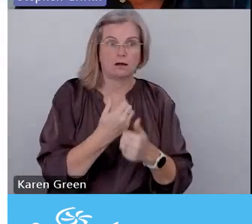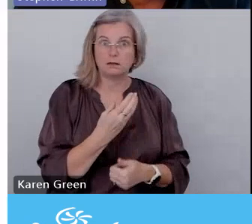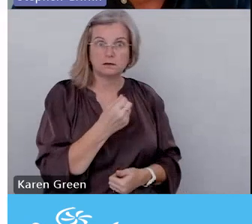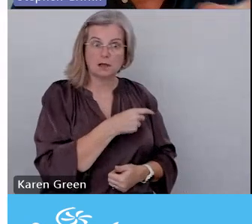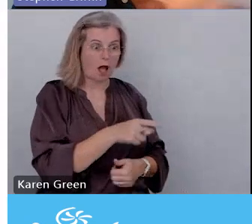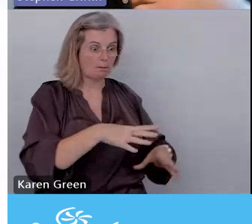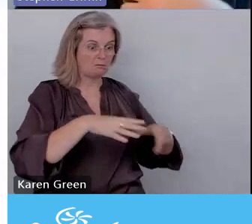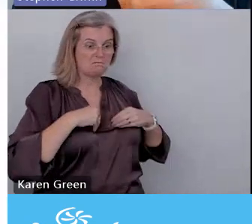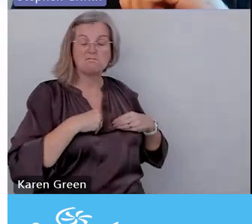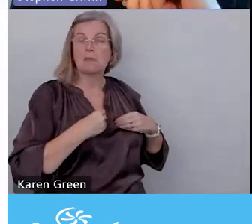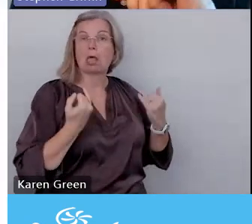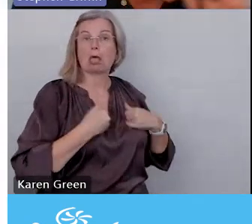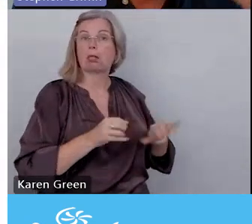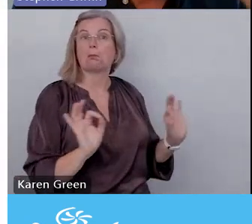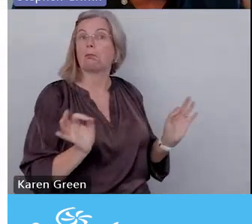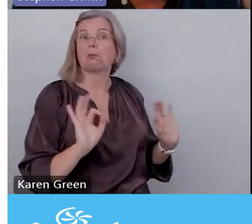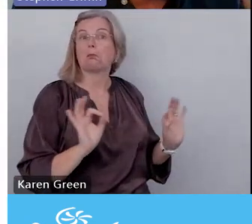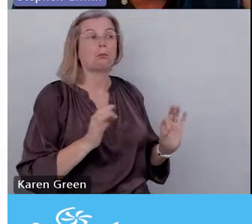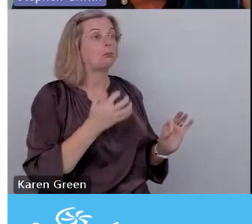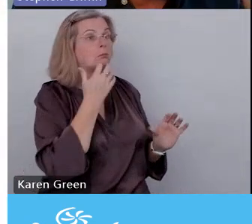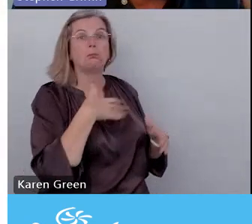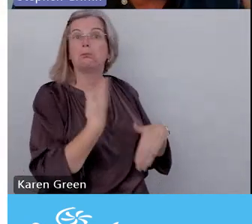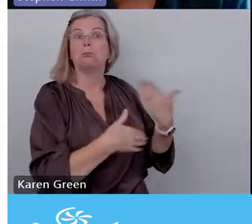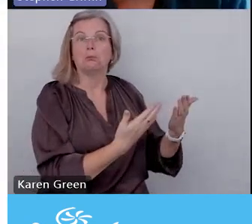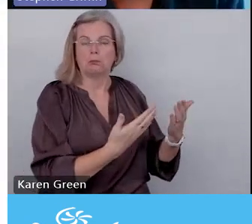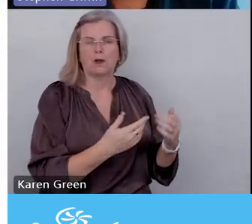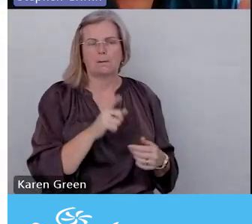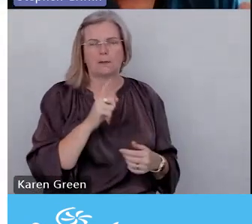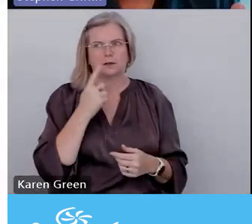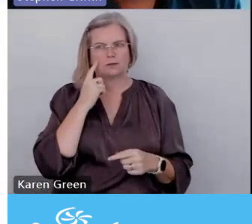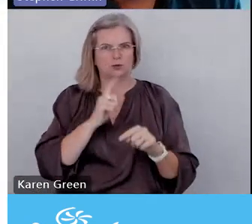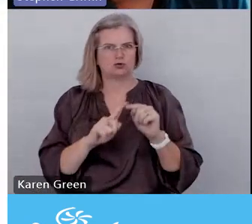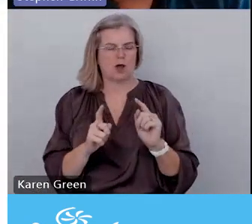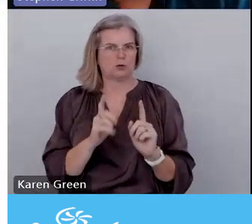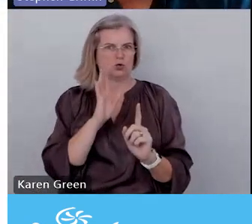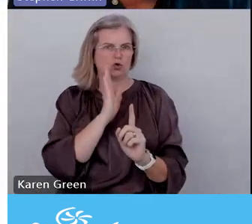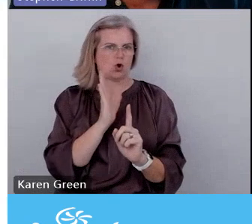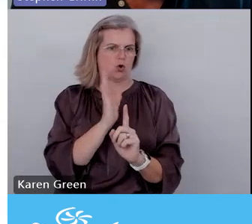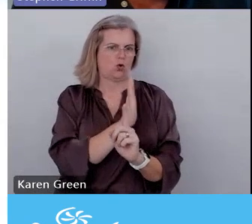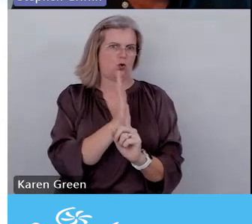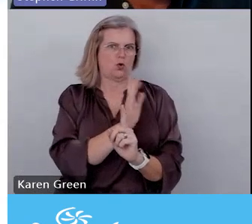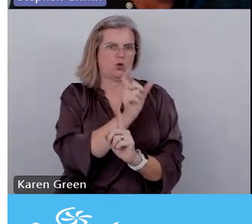But at the left-hand side, what I've tried to show is a very arbitrary yardstick by which some people